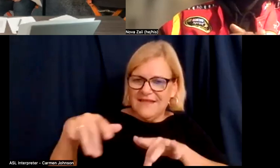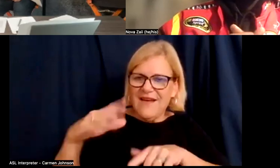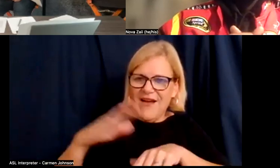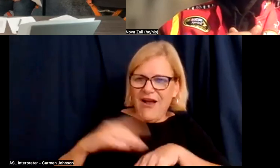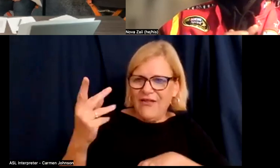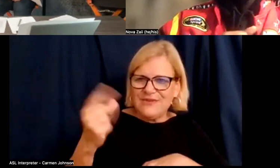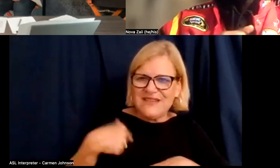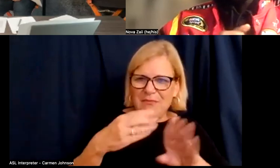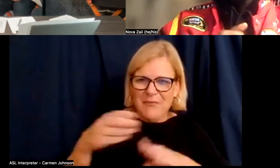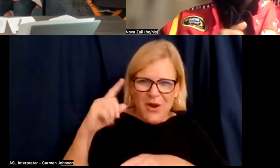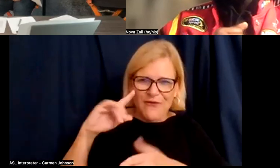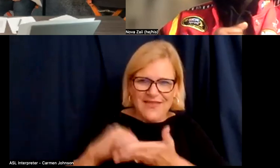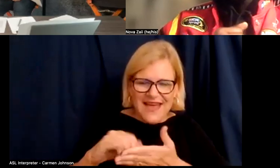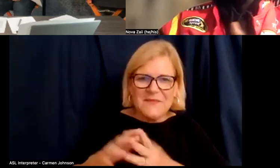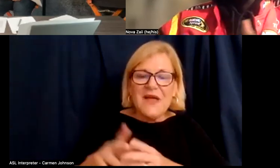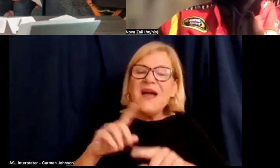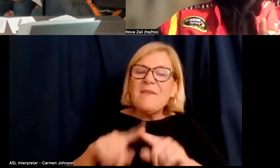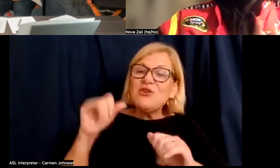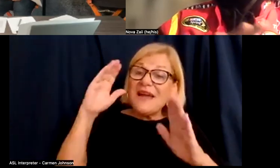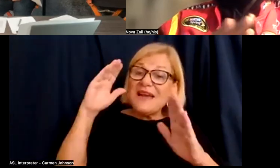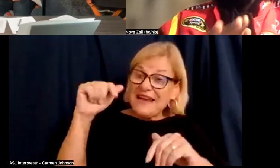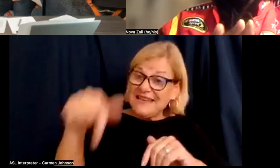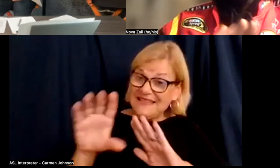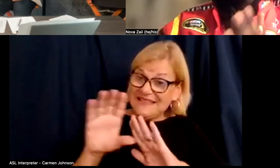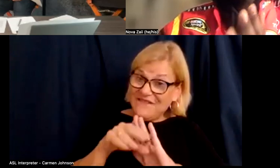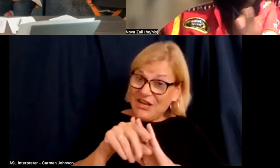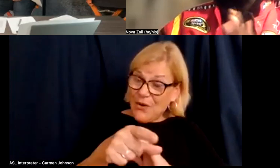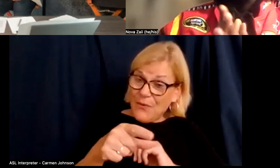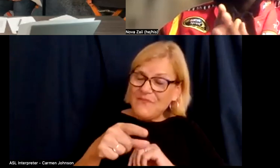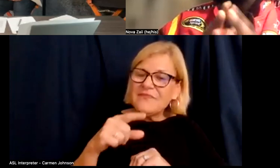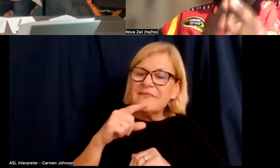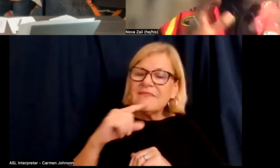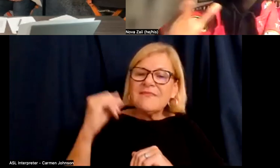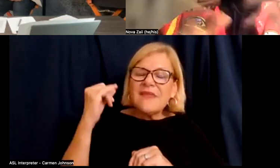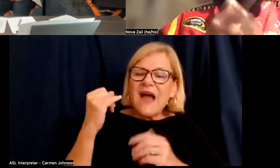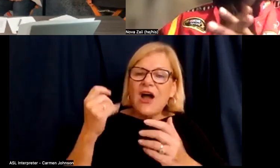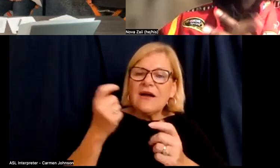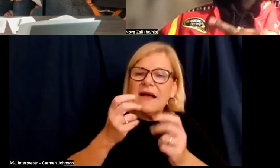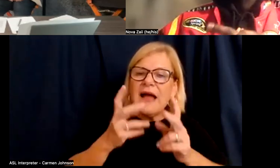for that. But what you can expect in this video are just snapshots from